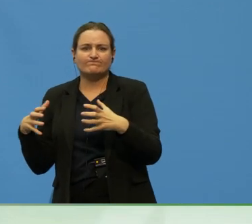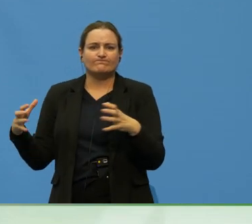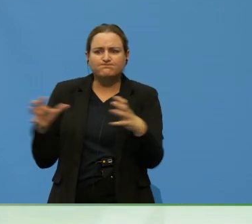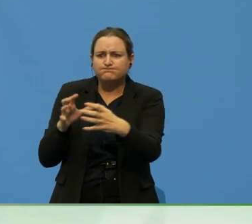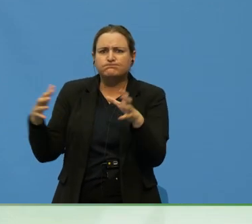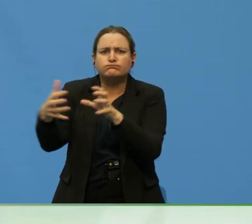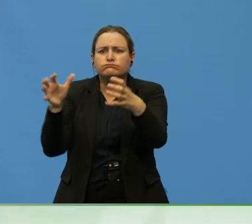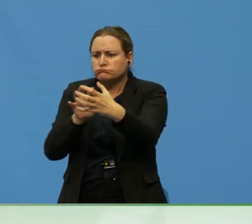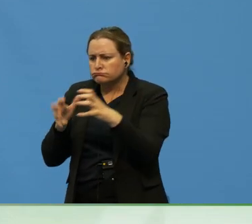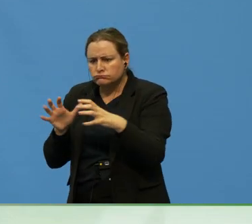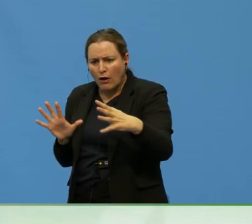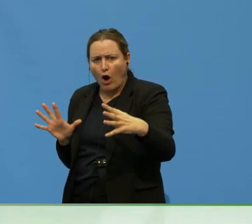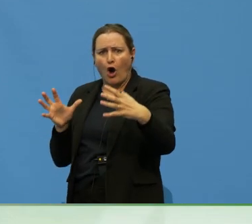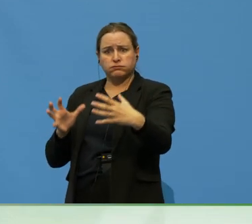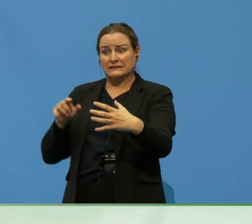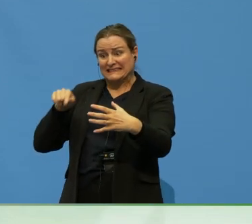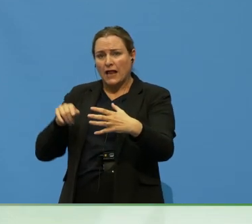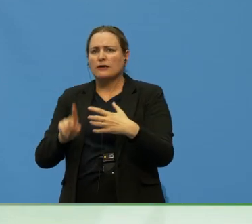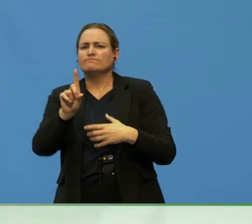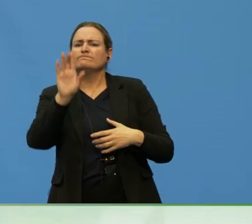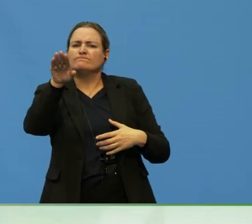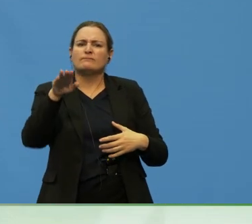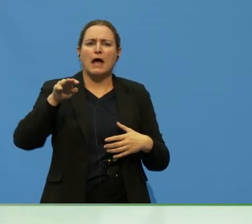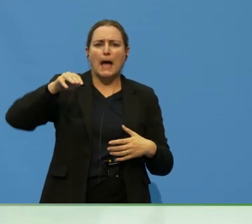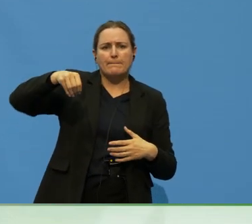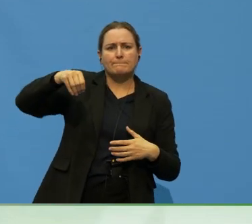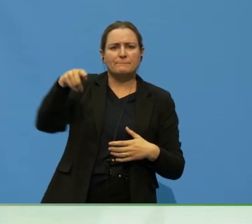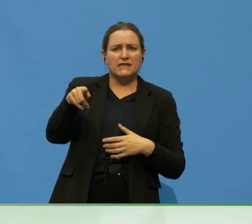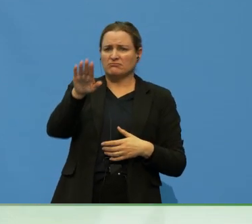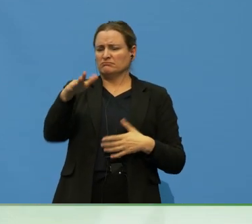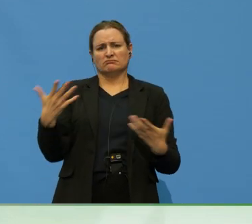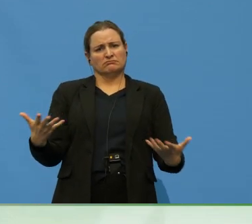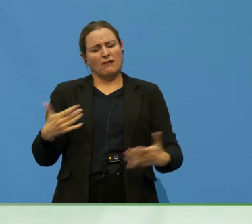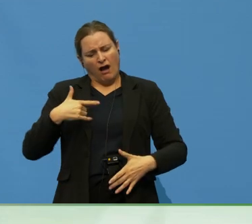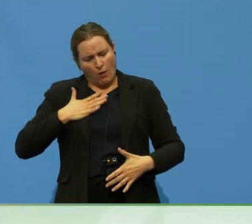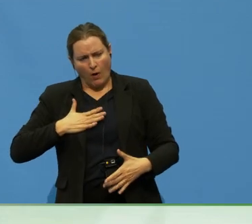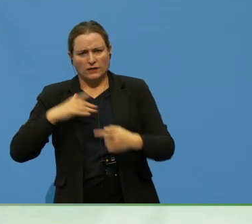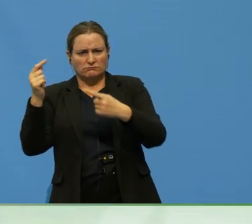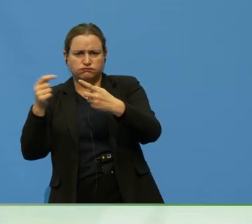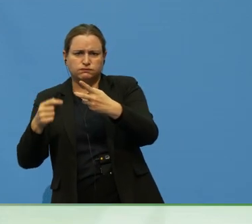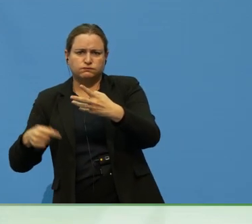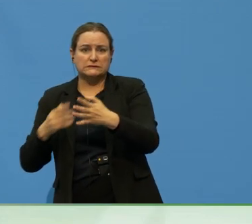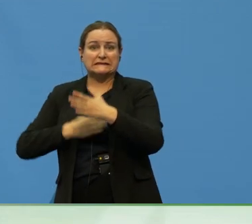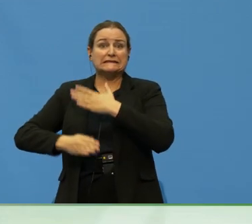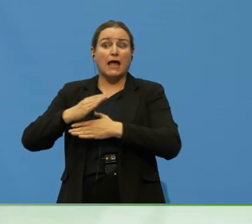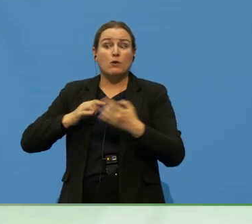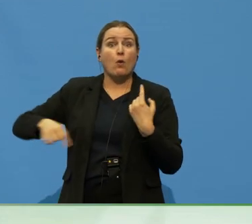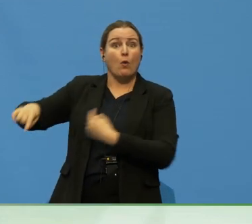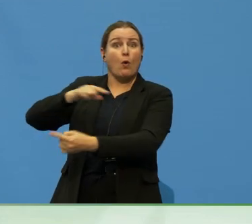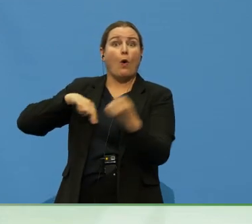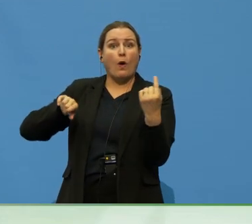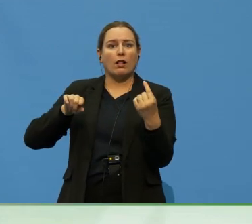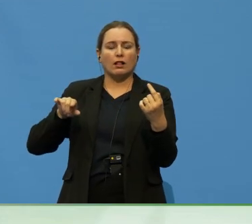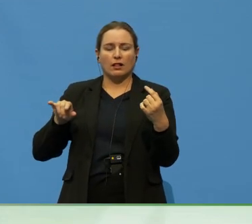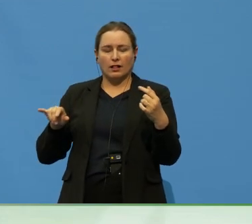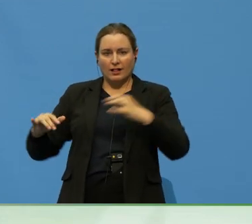all of a sudden they were all going to their MPs and saying the exact same thing across the country. And so there was this real kind of